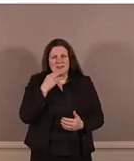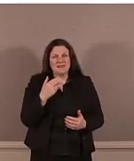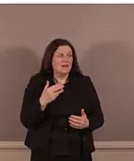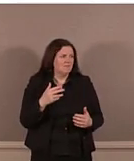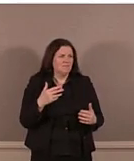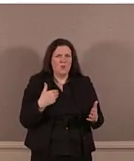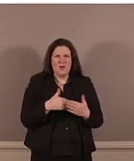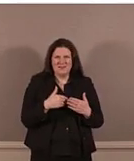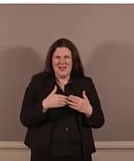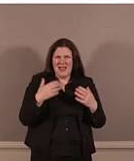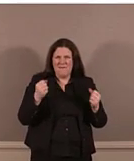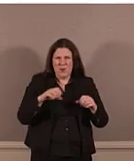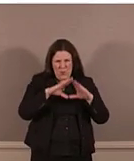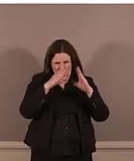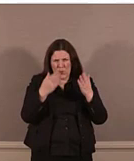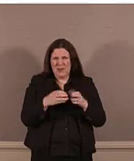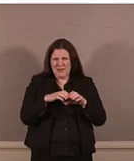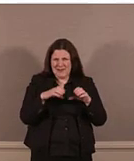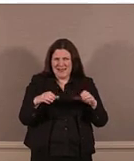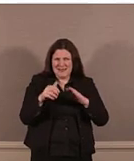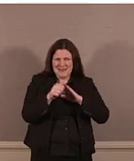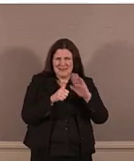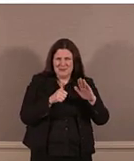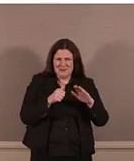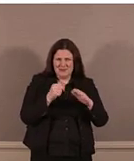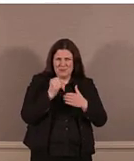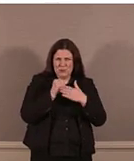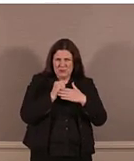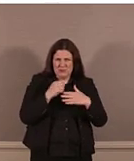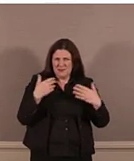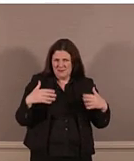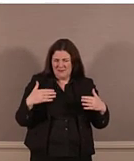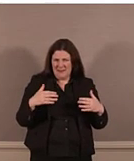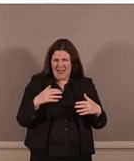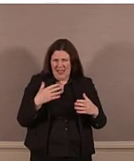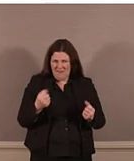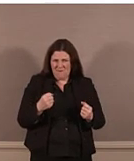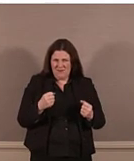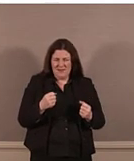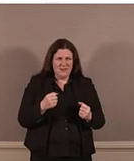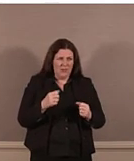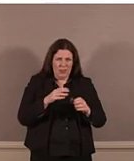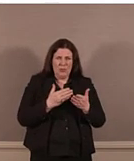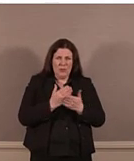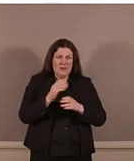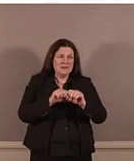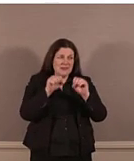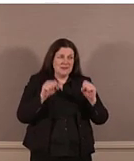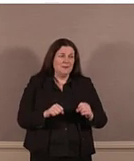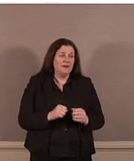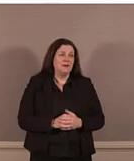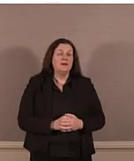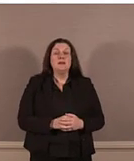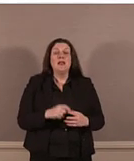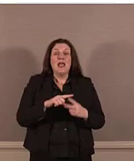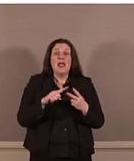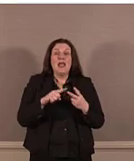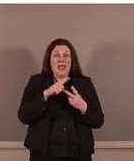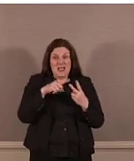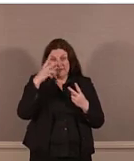students' experience across the particular system. And then this is a particular example of